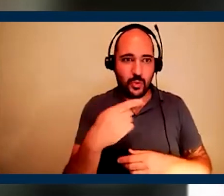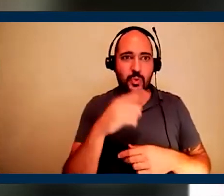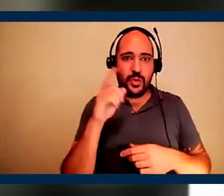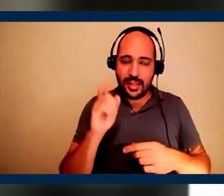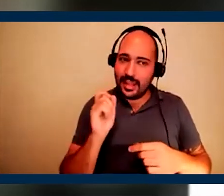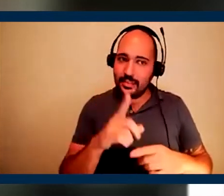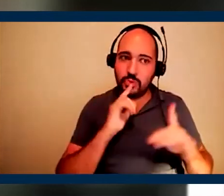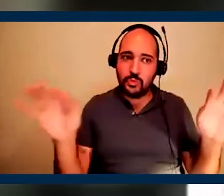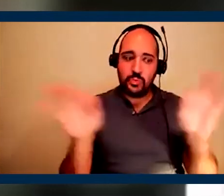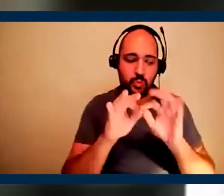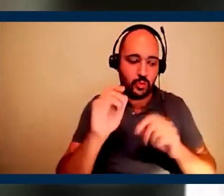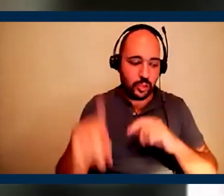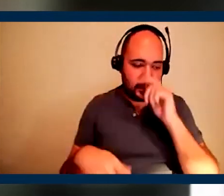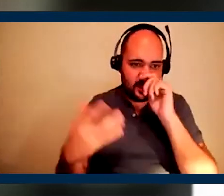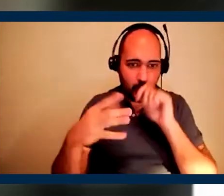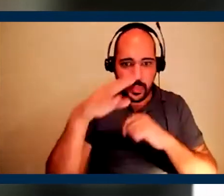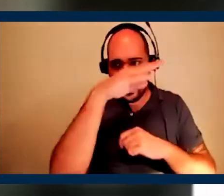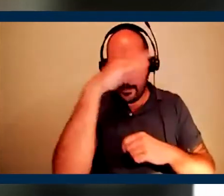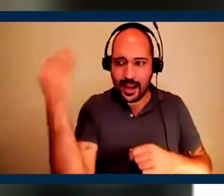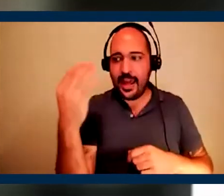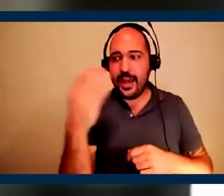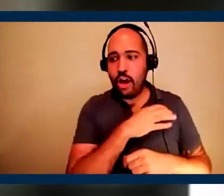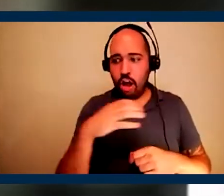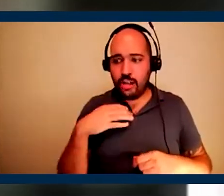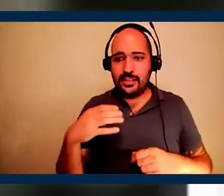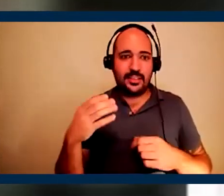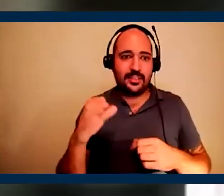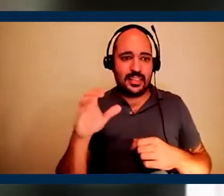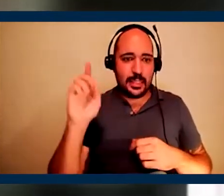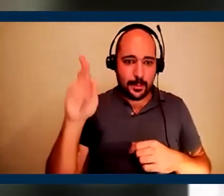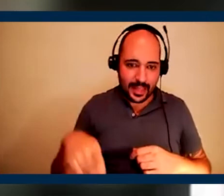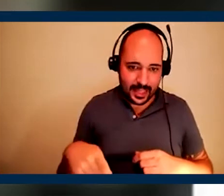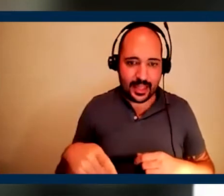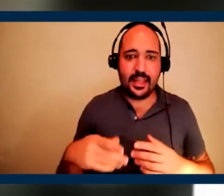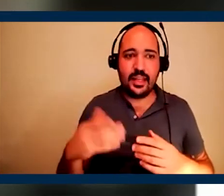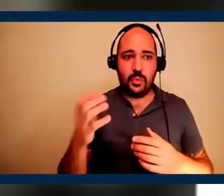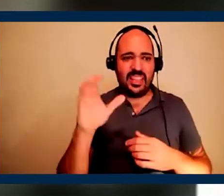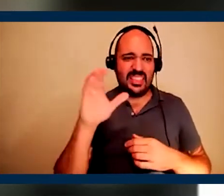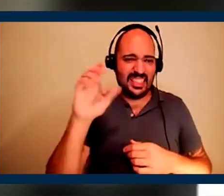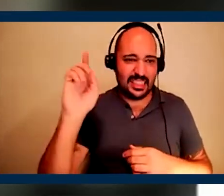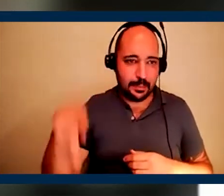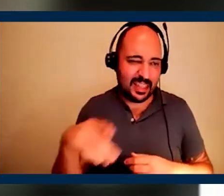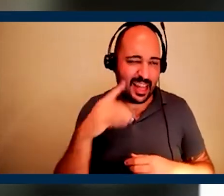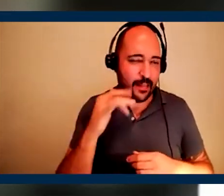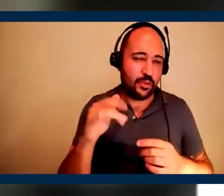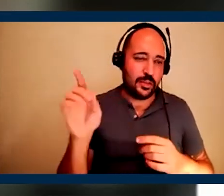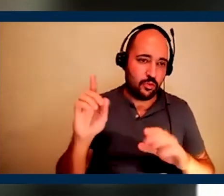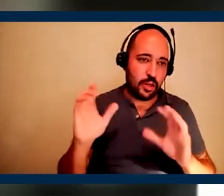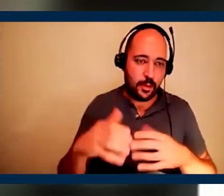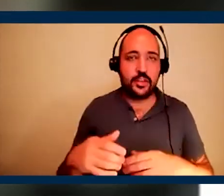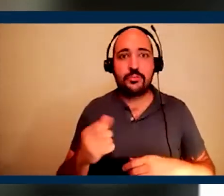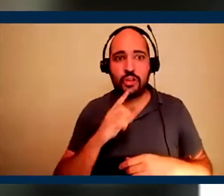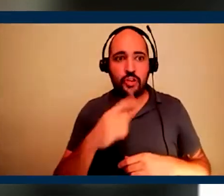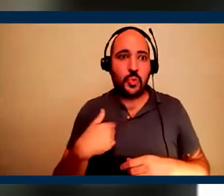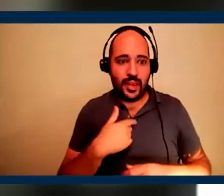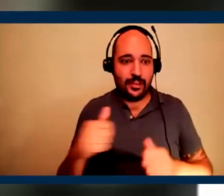relevant question: what is the Black caucus of the CDP, and what is the CDP going to do it to ensure we have a bench of